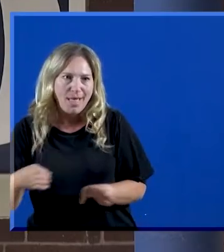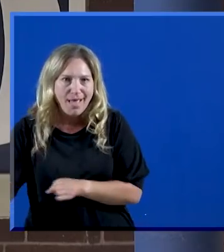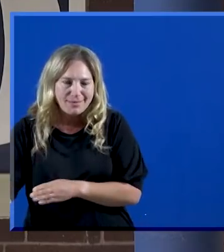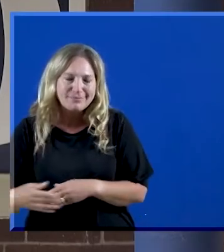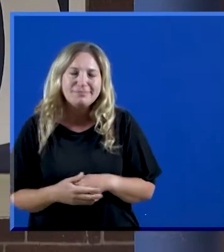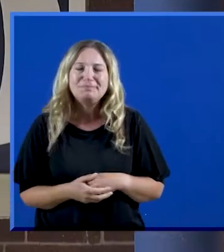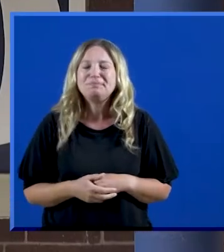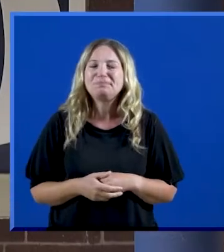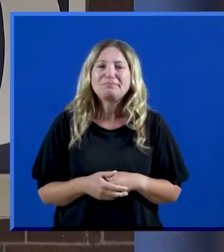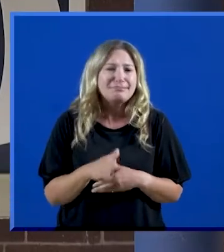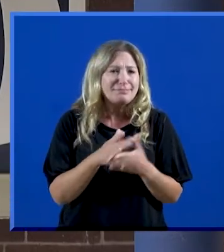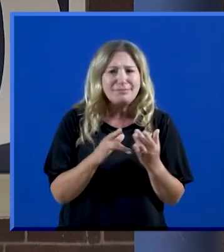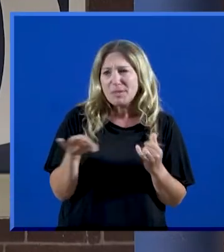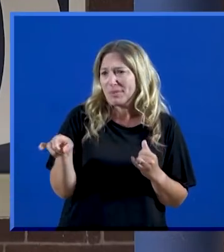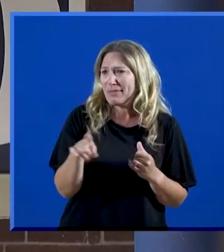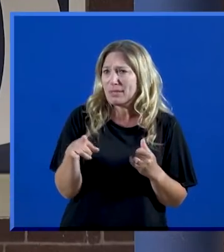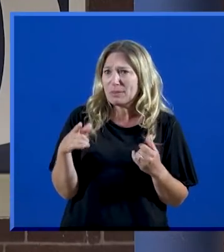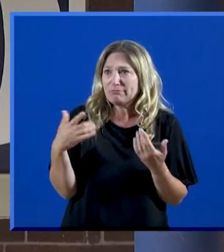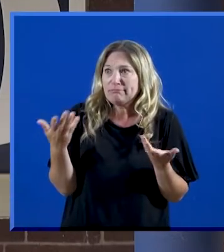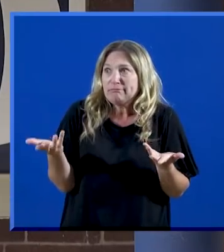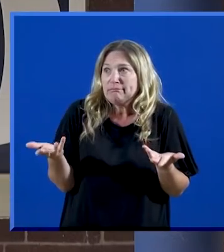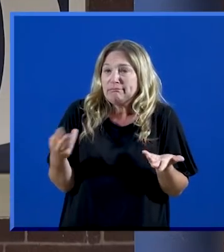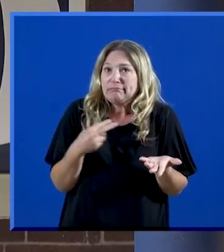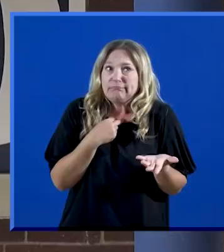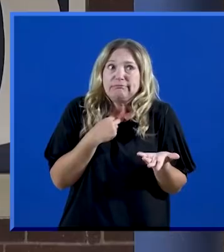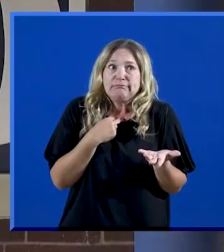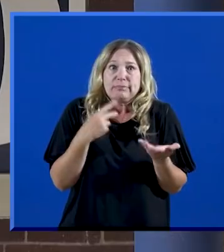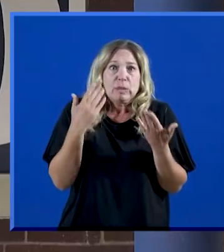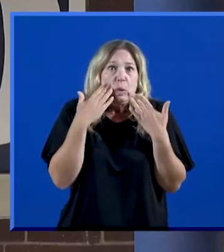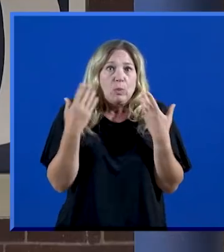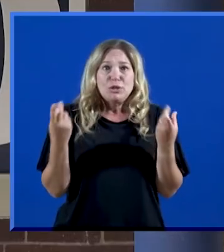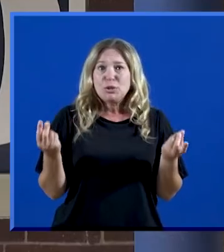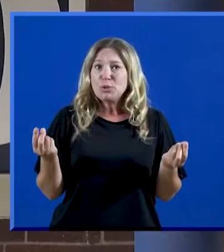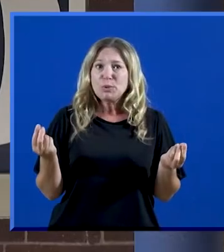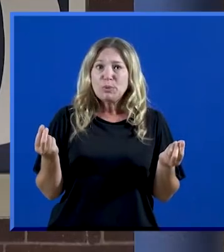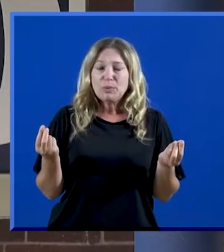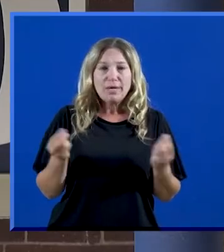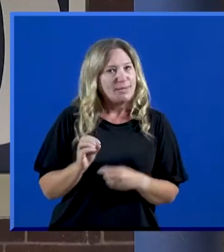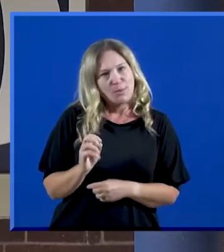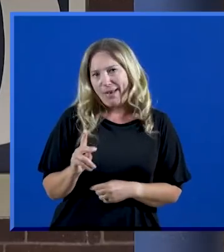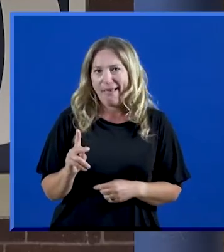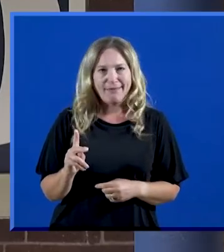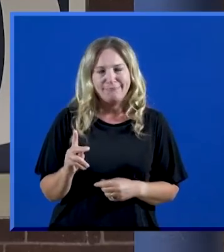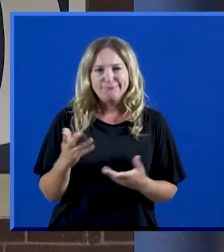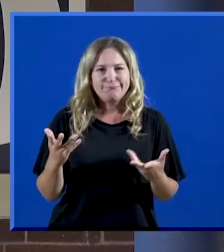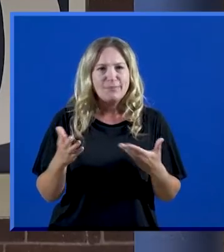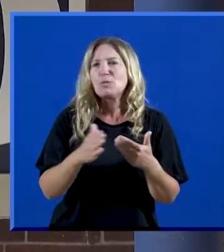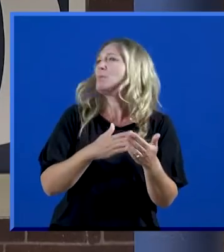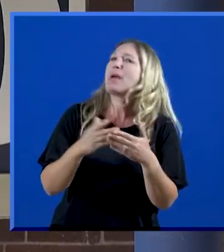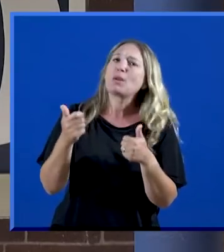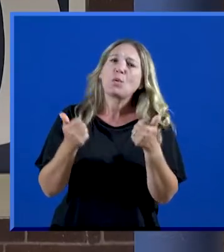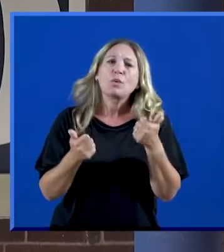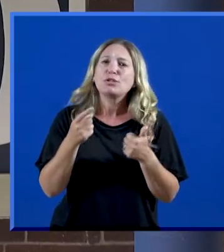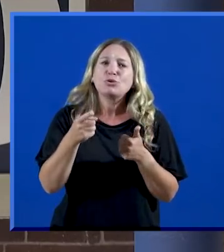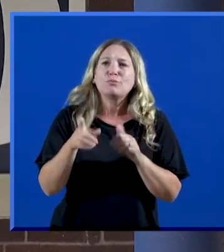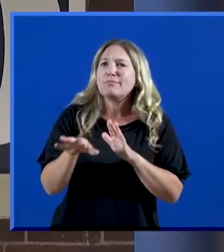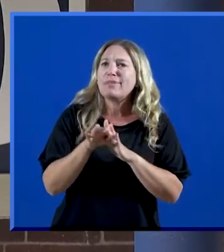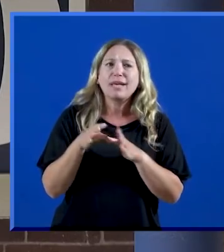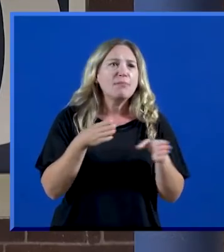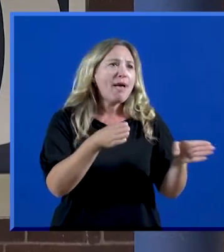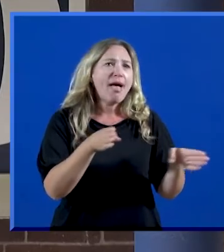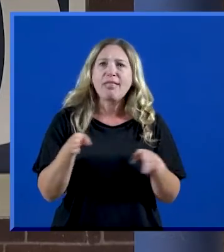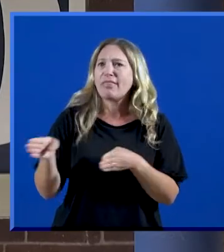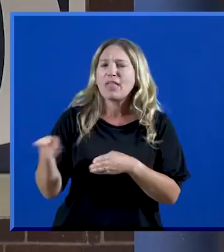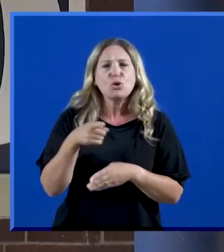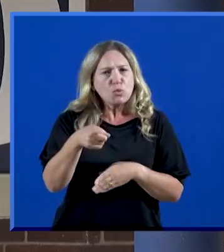your alternate plan, and so on and so forth. Some of you may not know what to do and may get a little bit stuck. That's okay. No matter what path you